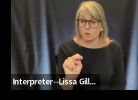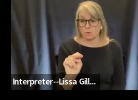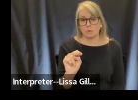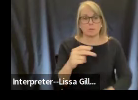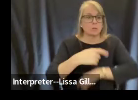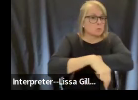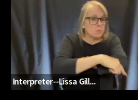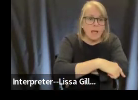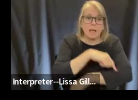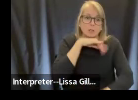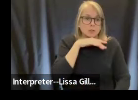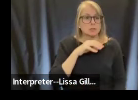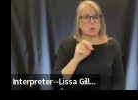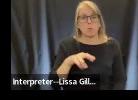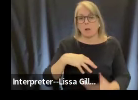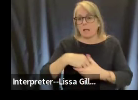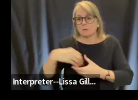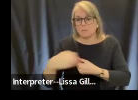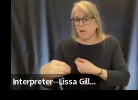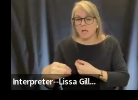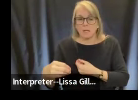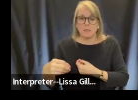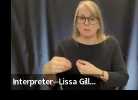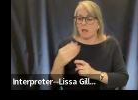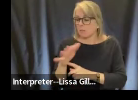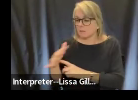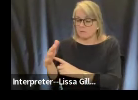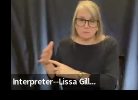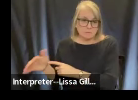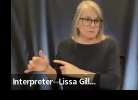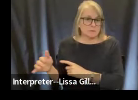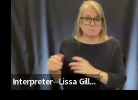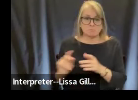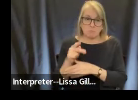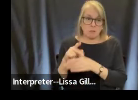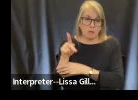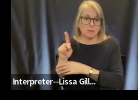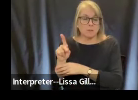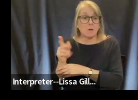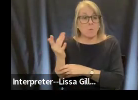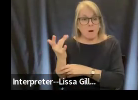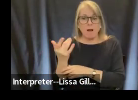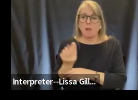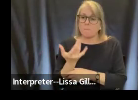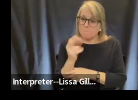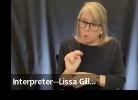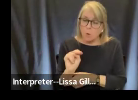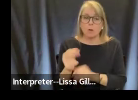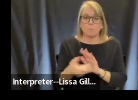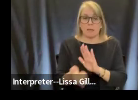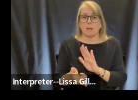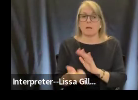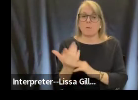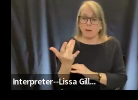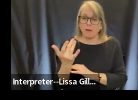trash or your outside vegetation during these burn bans, because the elements of the air and the ground are